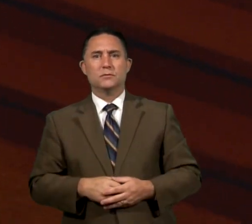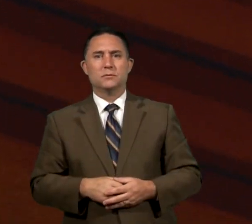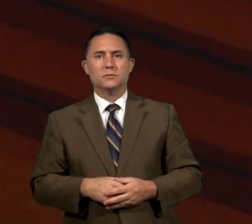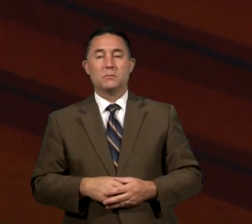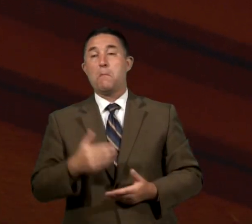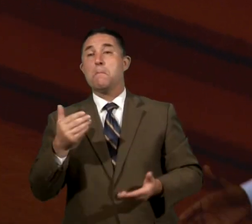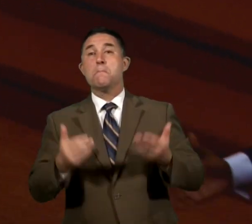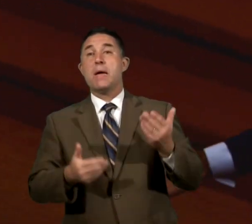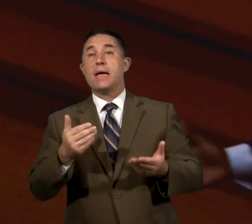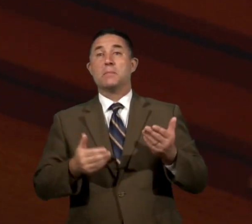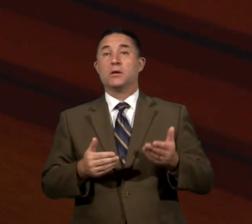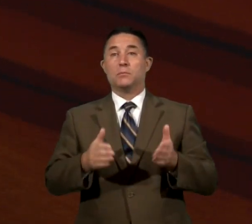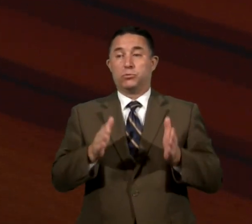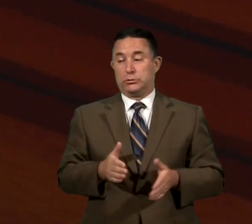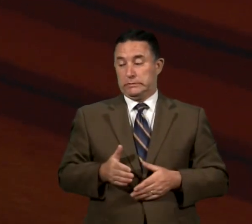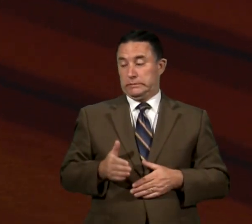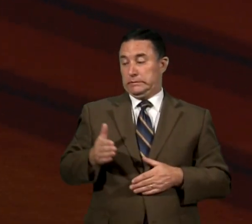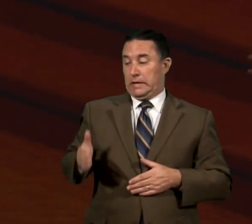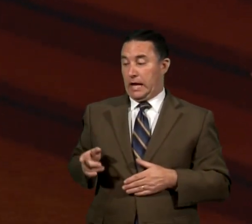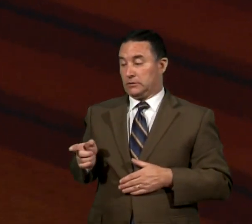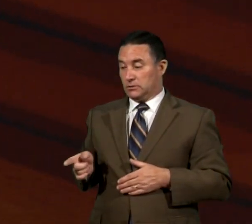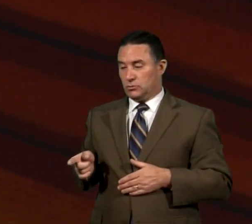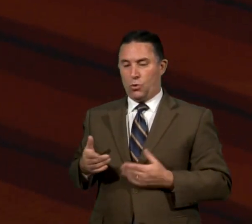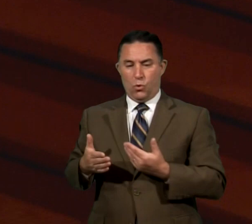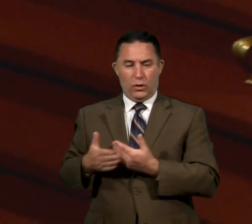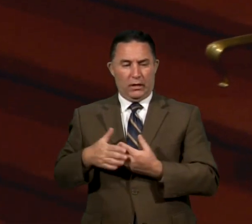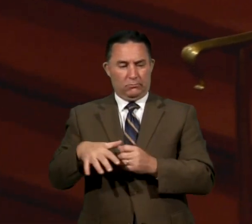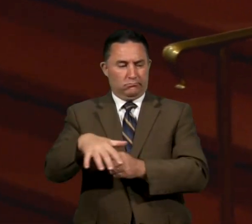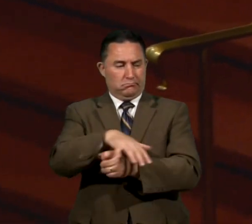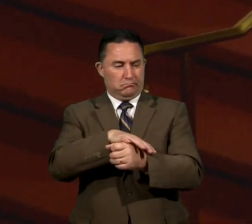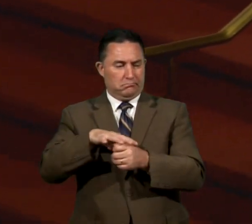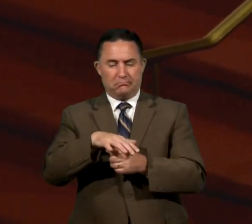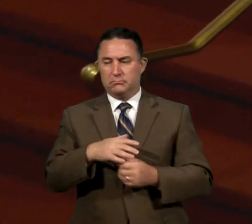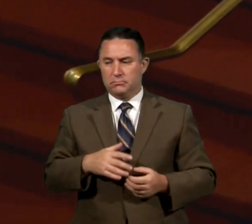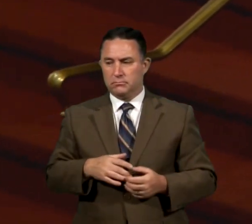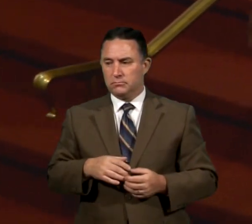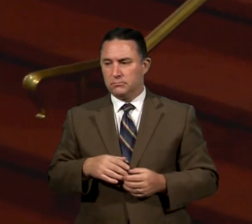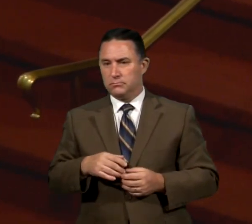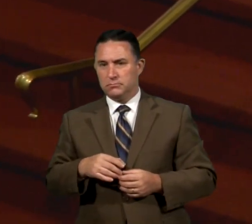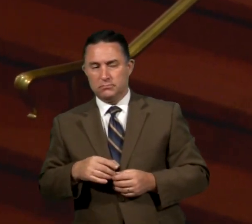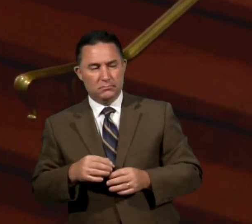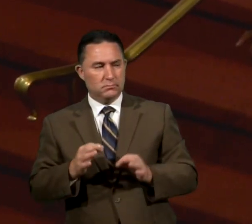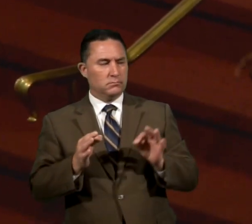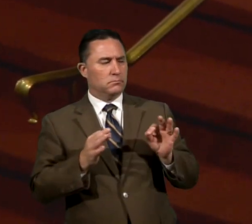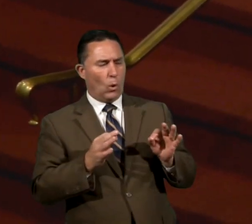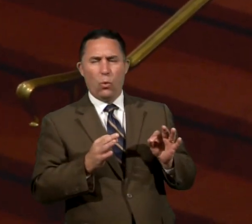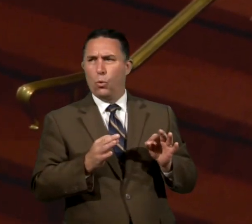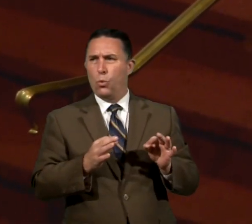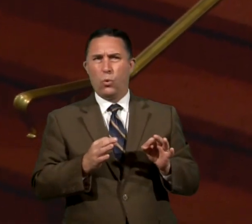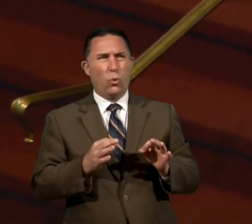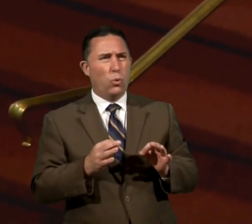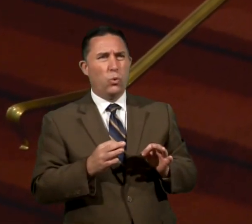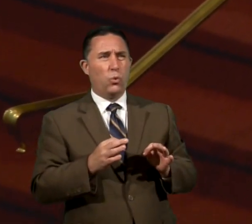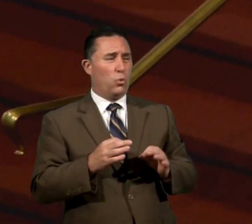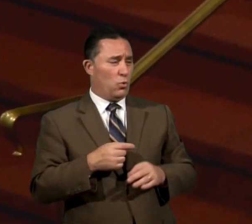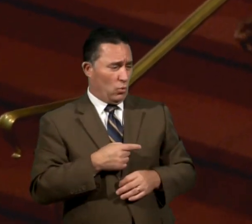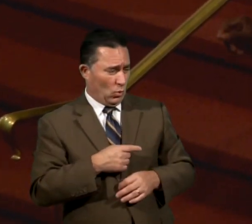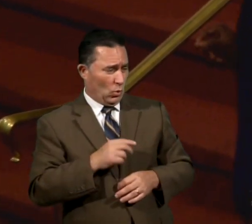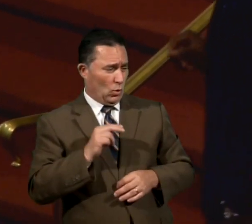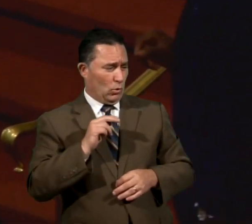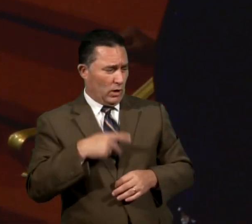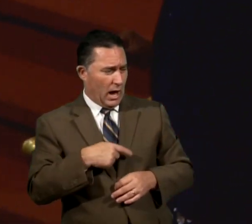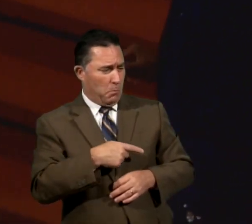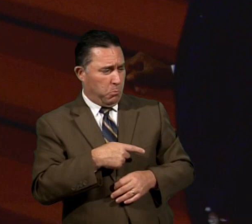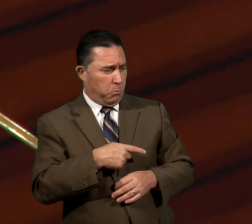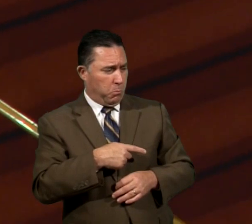It was perhaps somebody sitting next to him or around him. He peeped. He said, man, if they taking the nap over there, I think